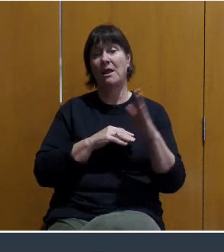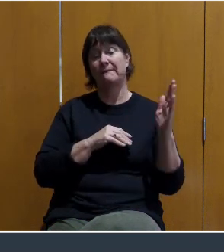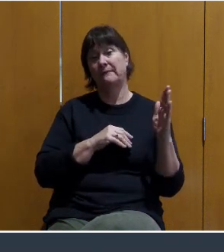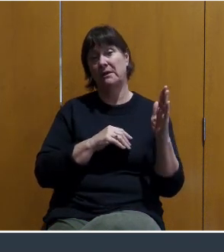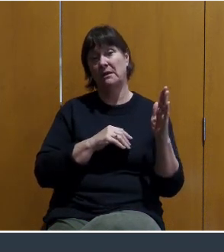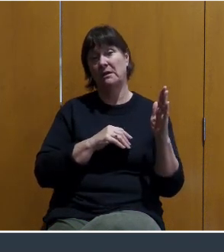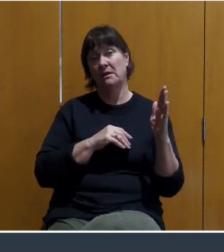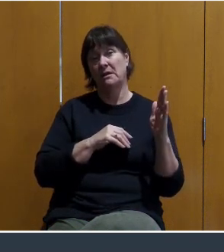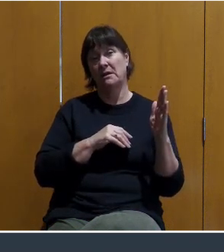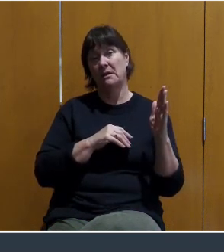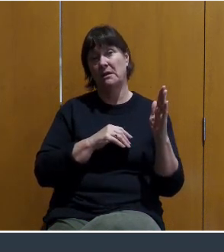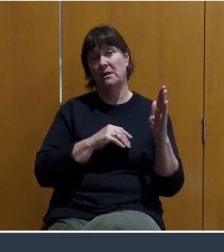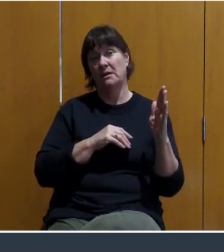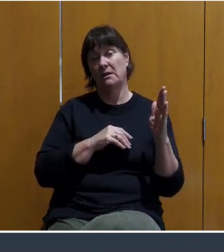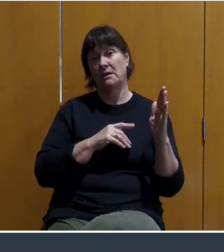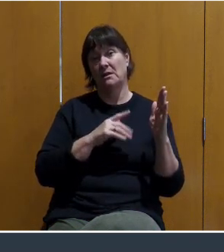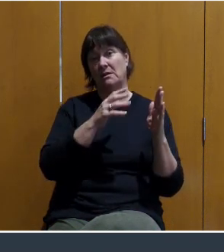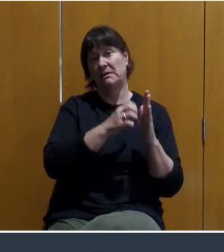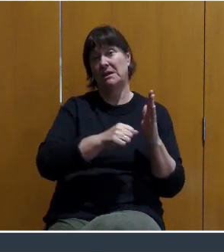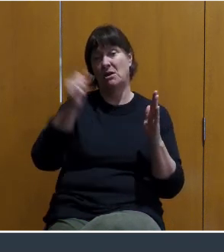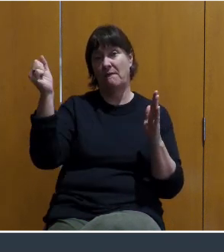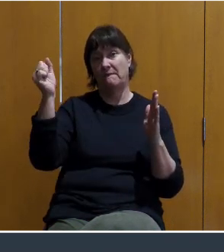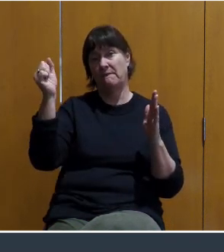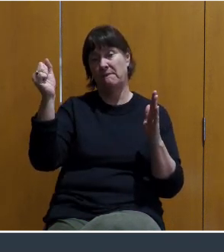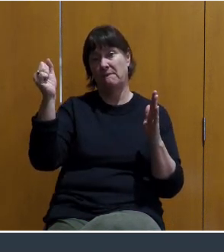those areas have been taken off.